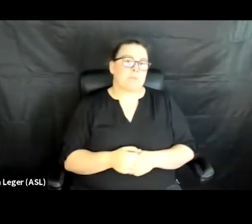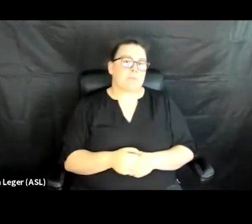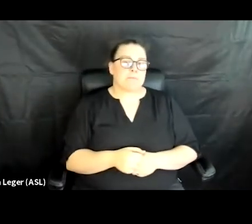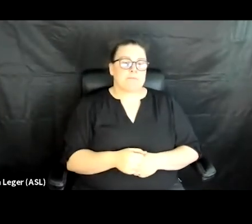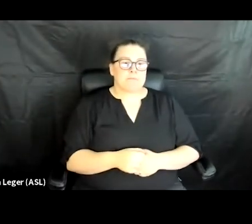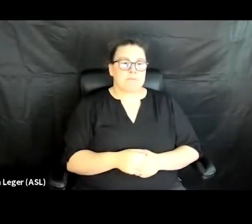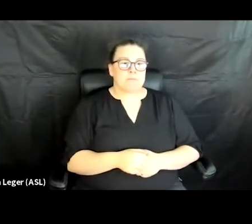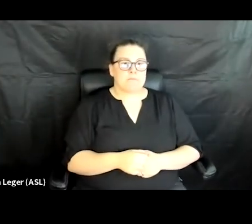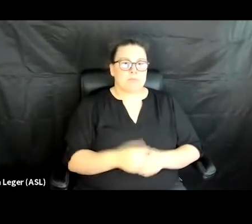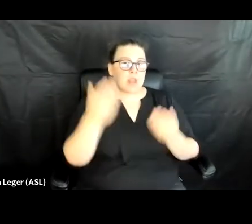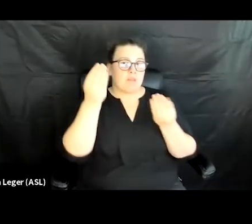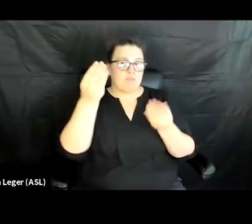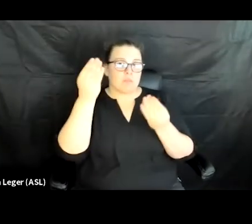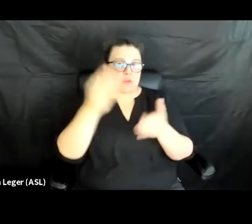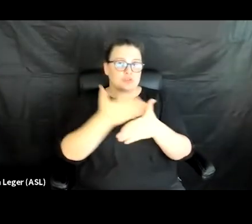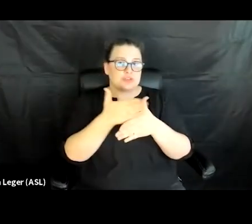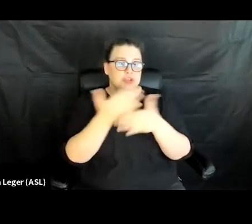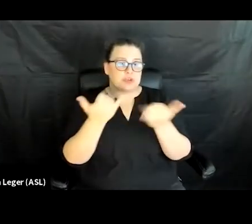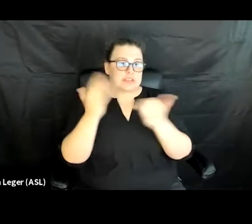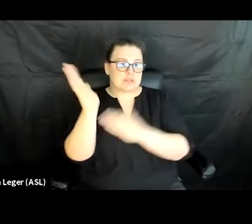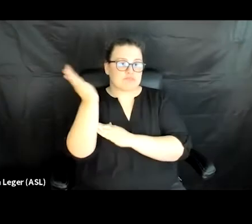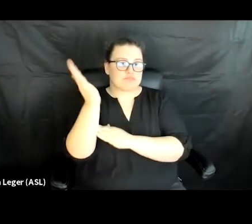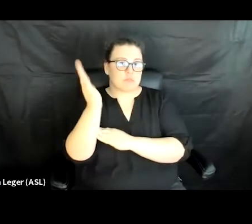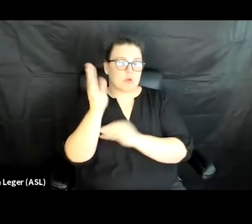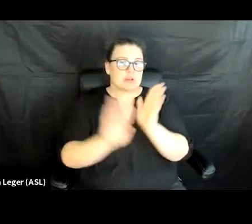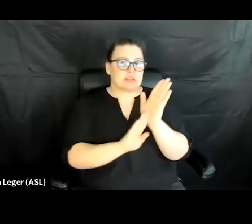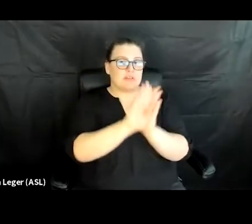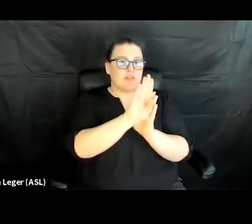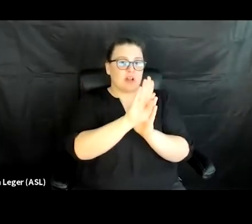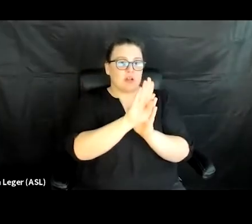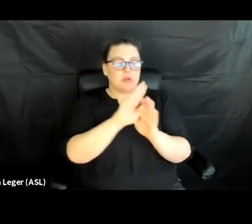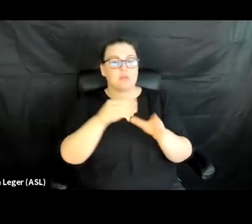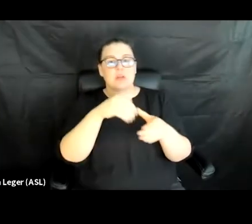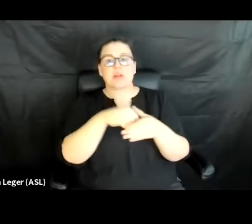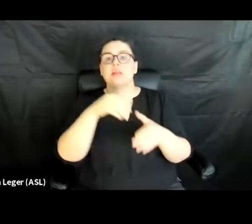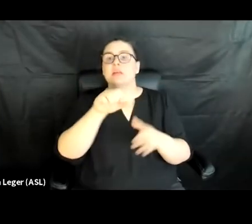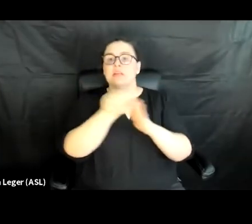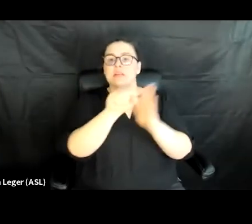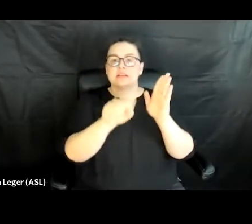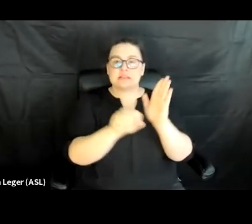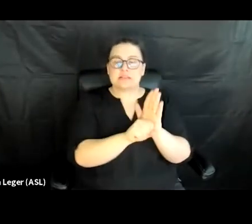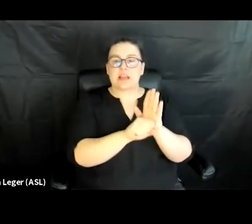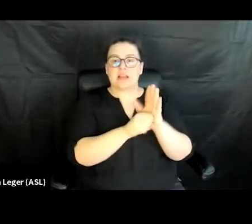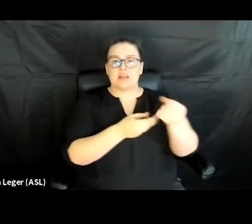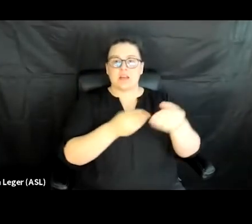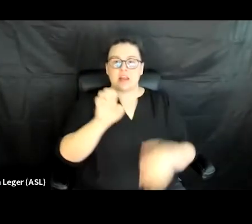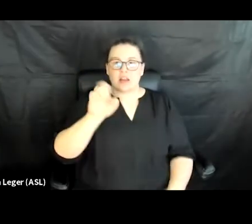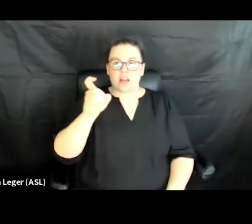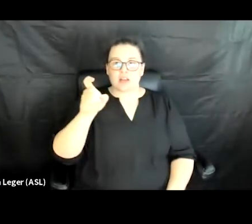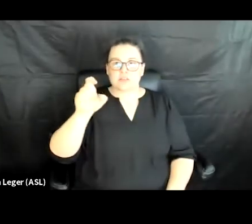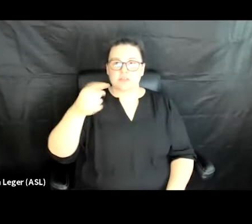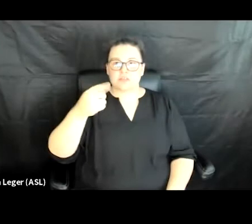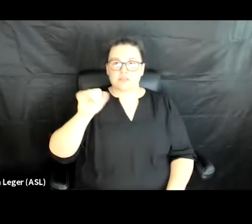The information I'll be sharing today was developed in our capacity as members of the State Exchange on Employment and Disability, which Bobby had